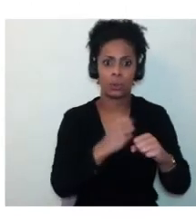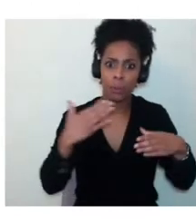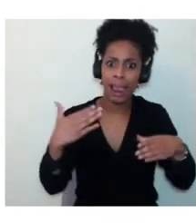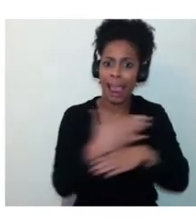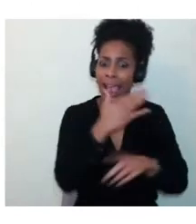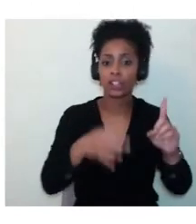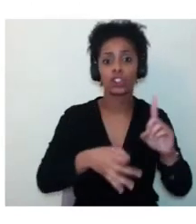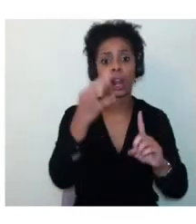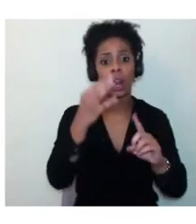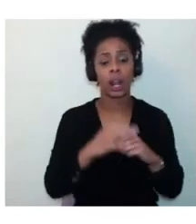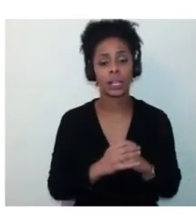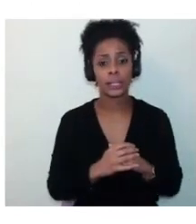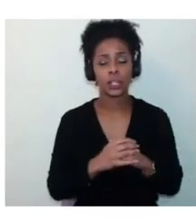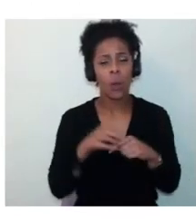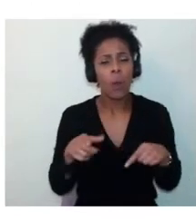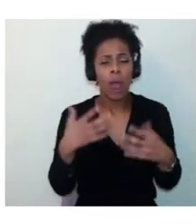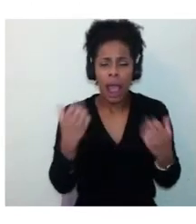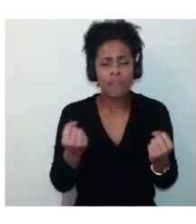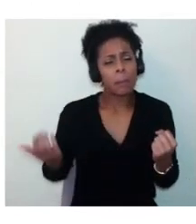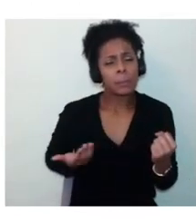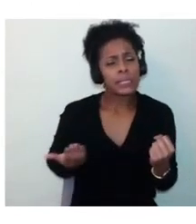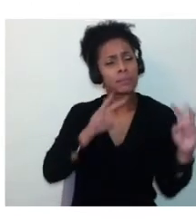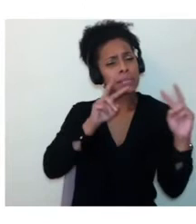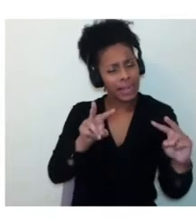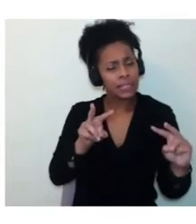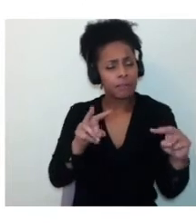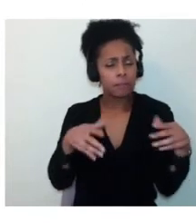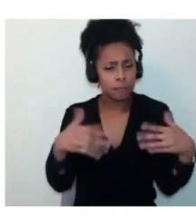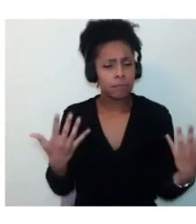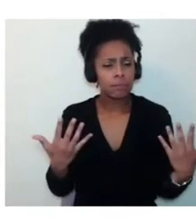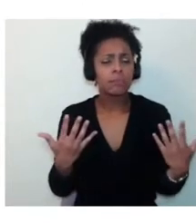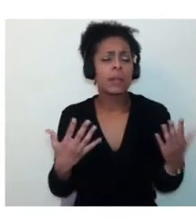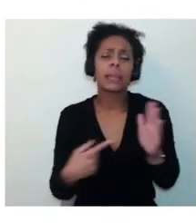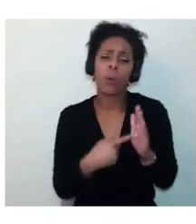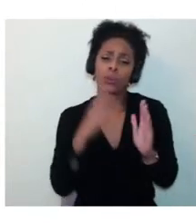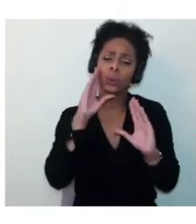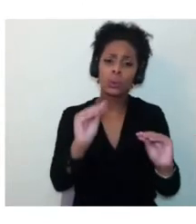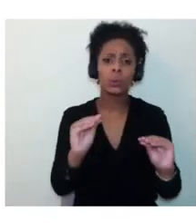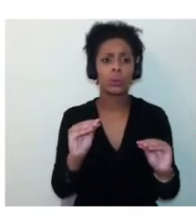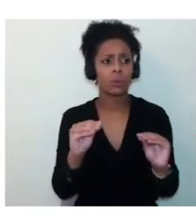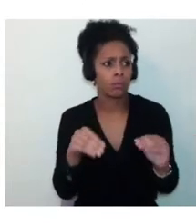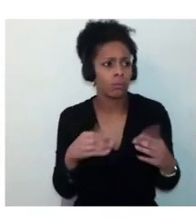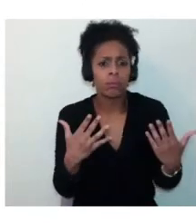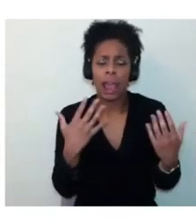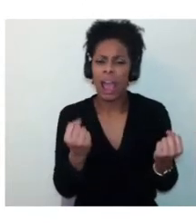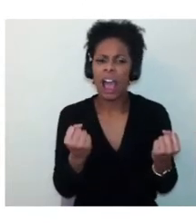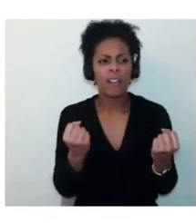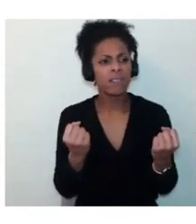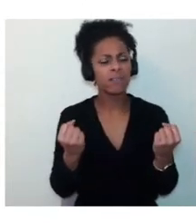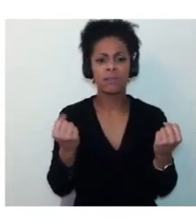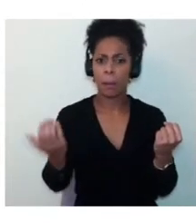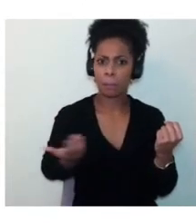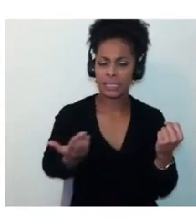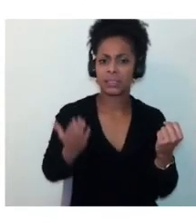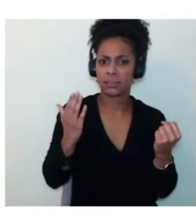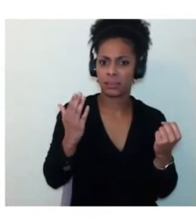think that it's important to state that, because I think if it has a hard business angle, and if we're more successful, the more